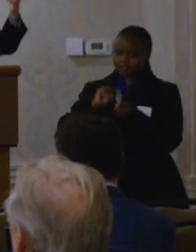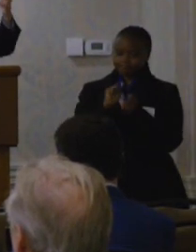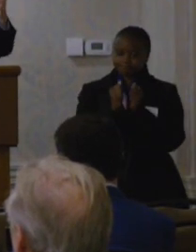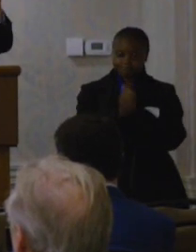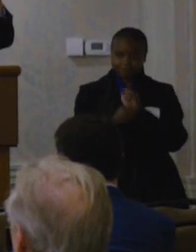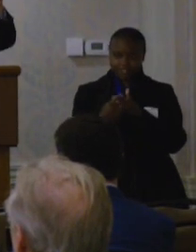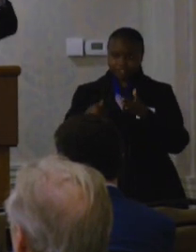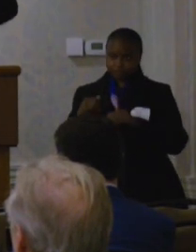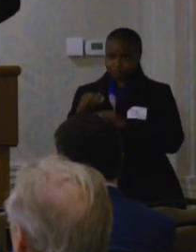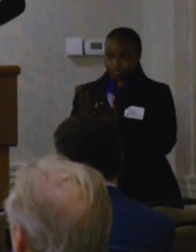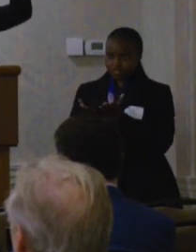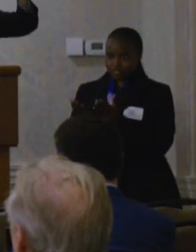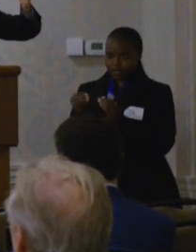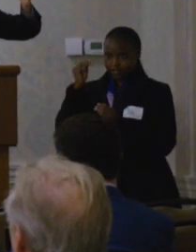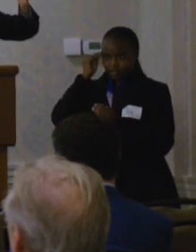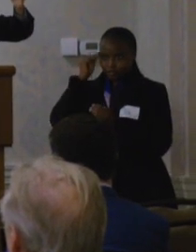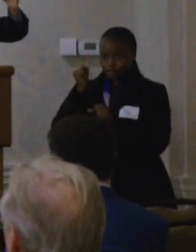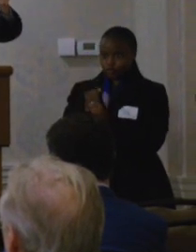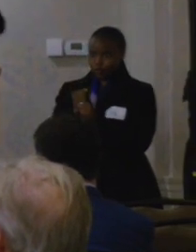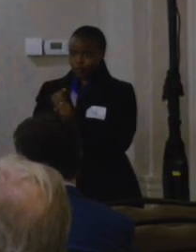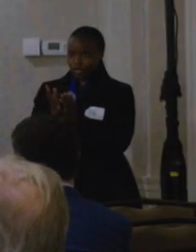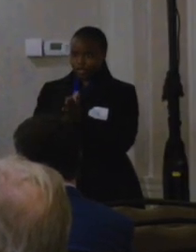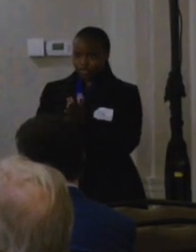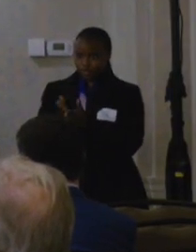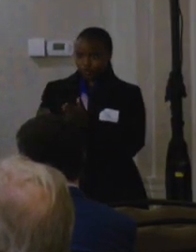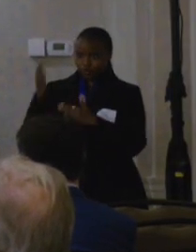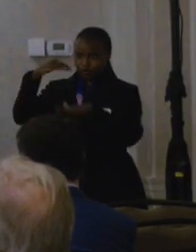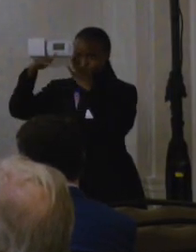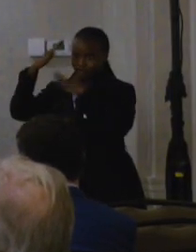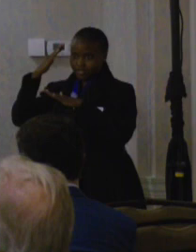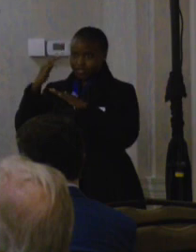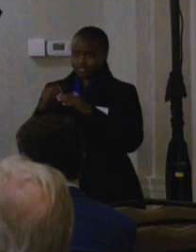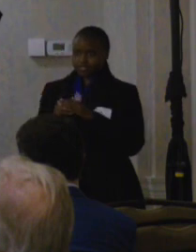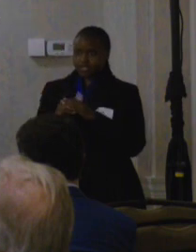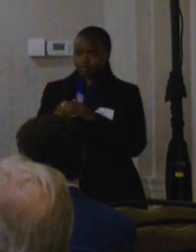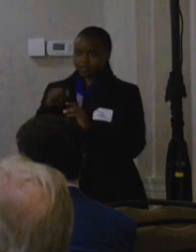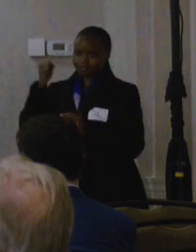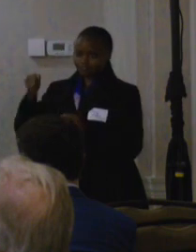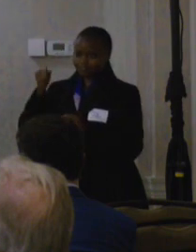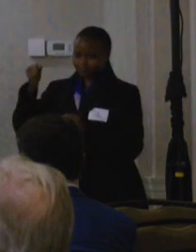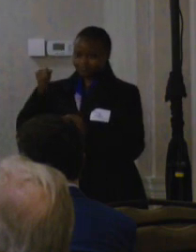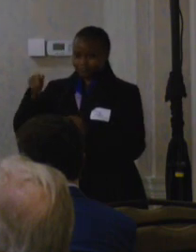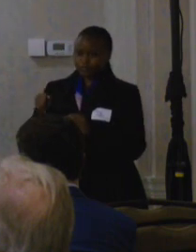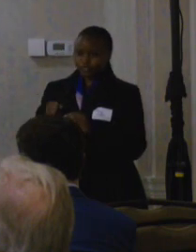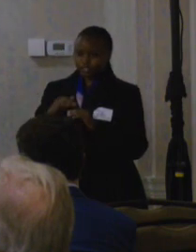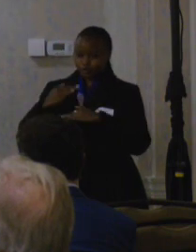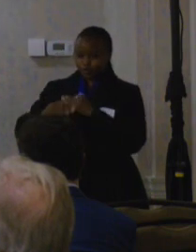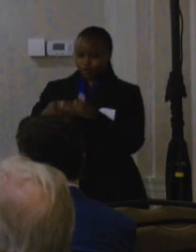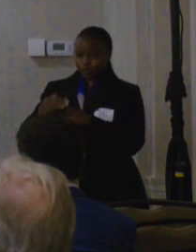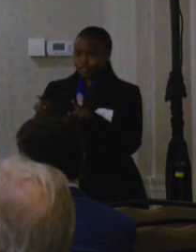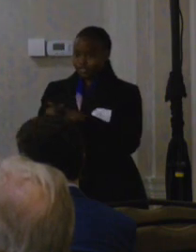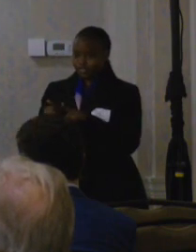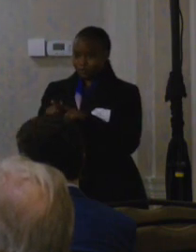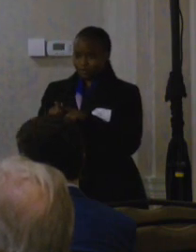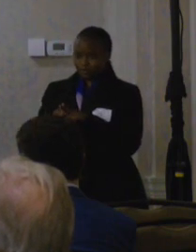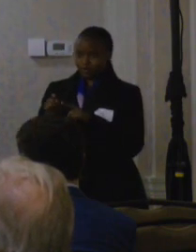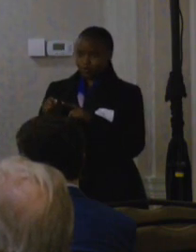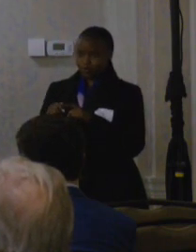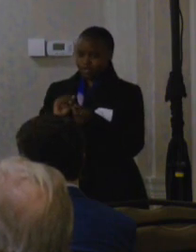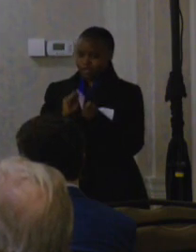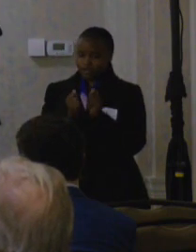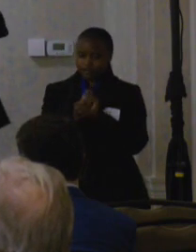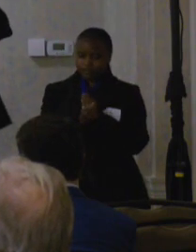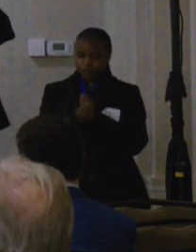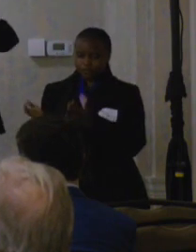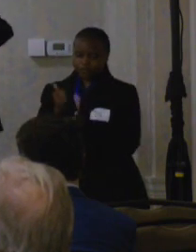pre-service education means working through the universities, which can be a very arduous political process. Likewise, with reforming recruitment of teachers.